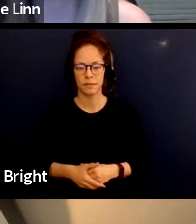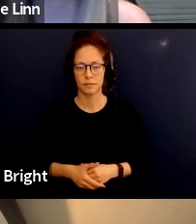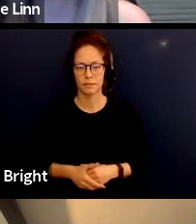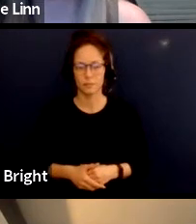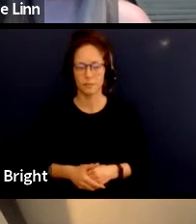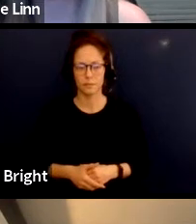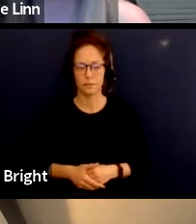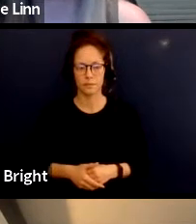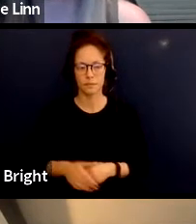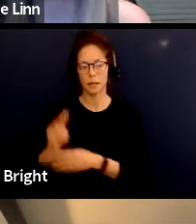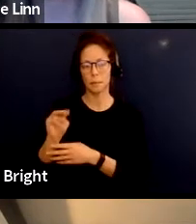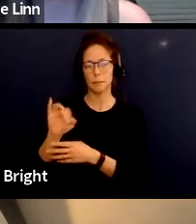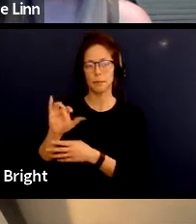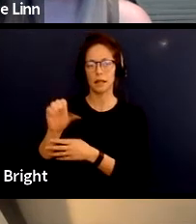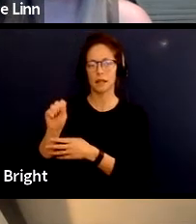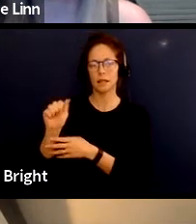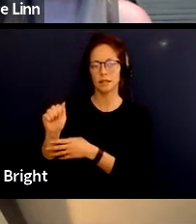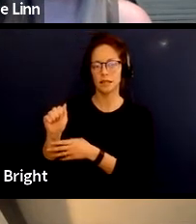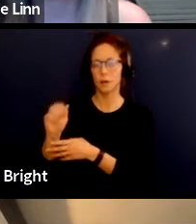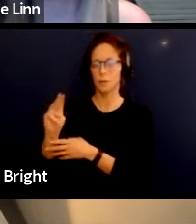deck is Melissa Morris.